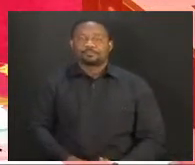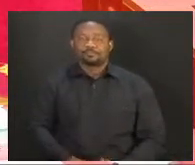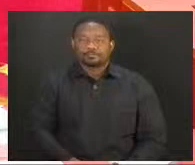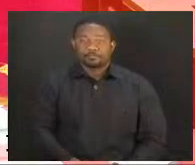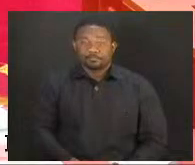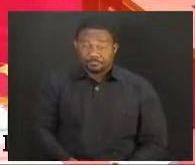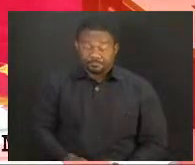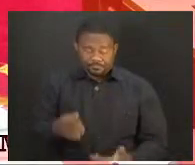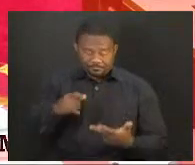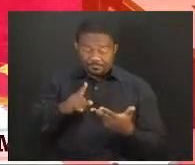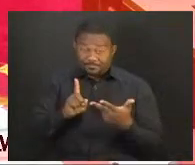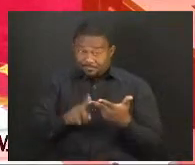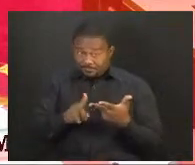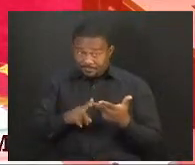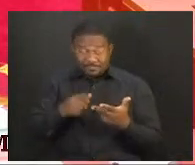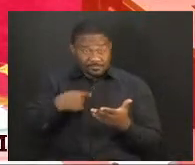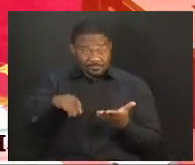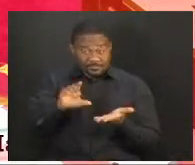have allocated